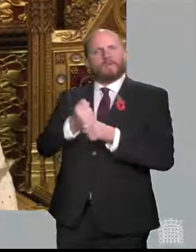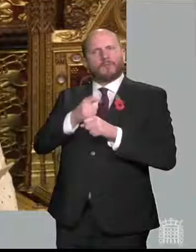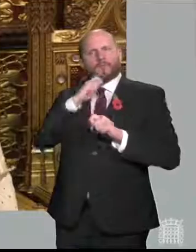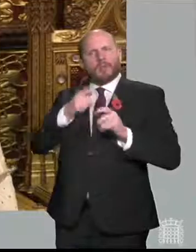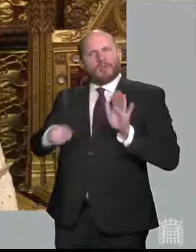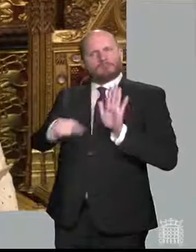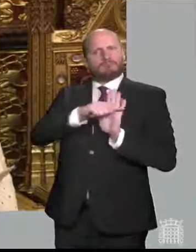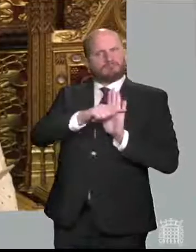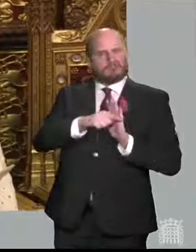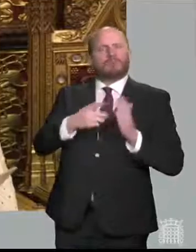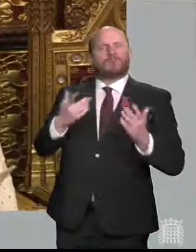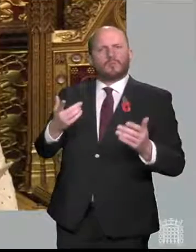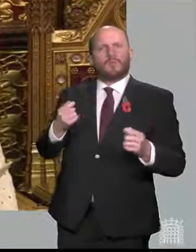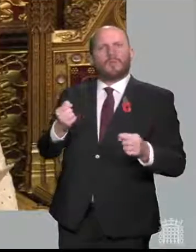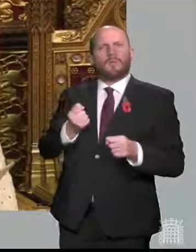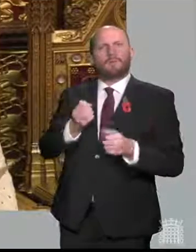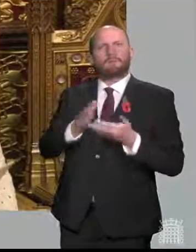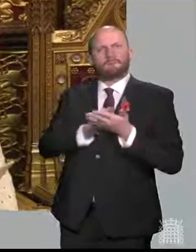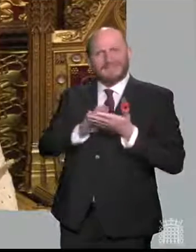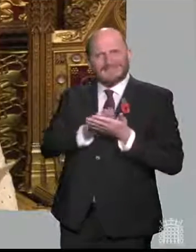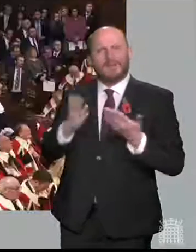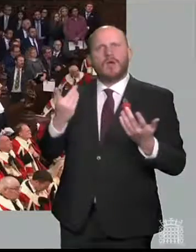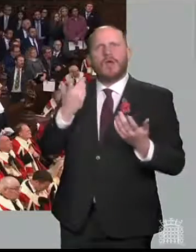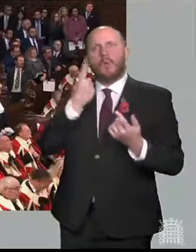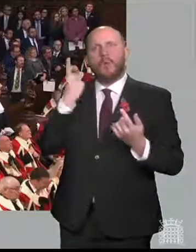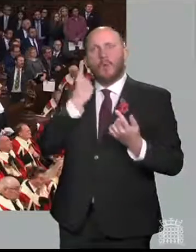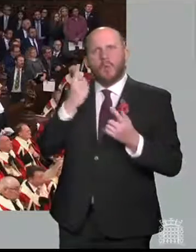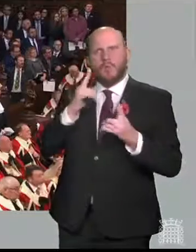strengthen independent judicial oversight.